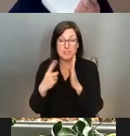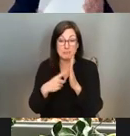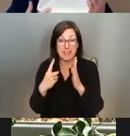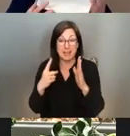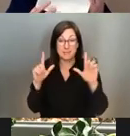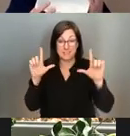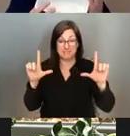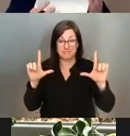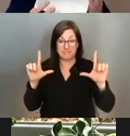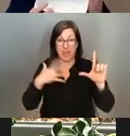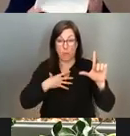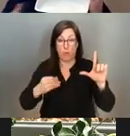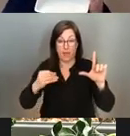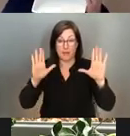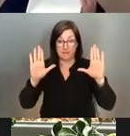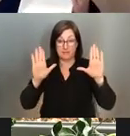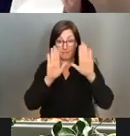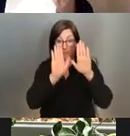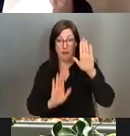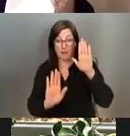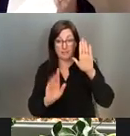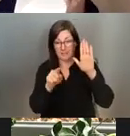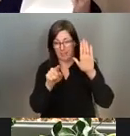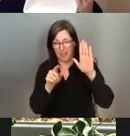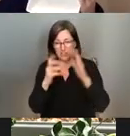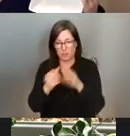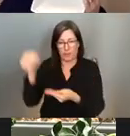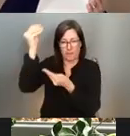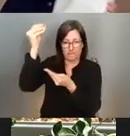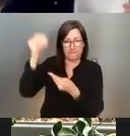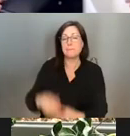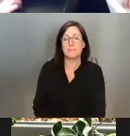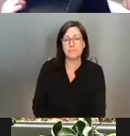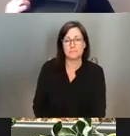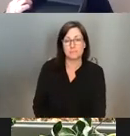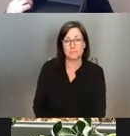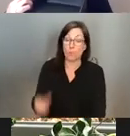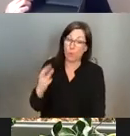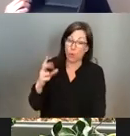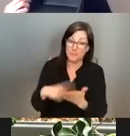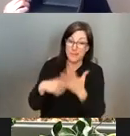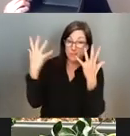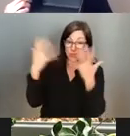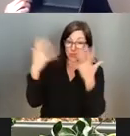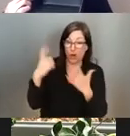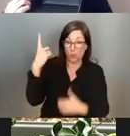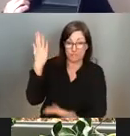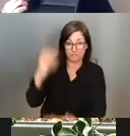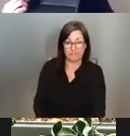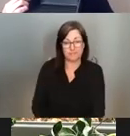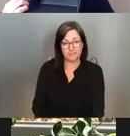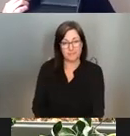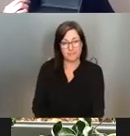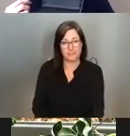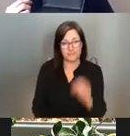box for the background. It also might mean using a darker box. And you can see in the picture, this